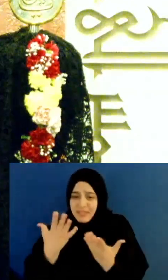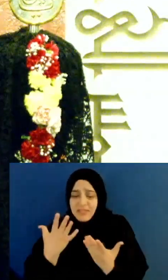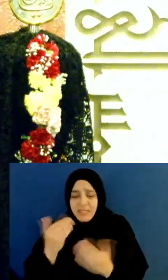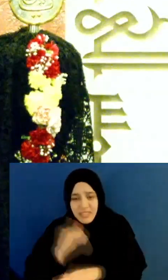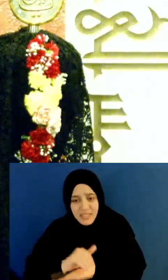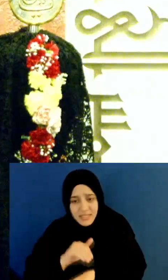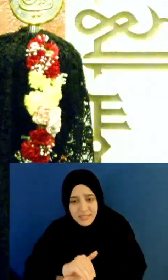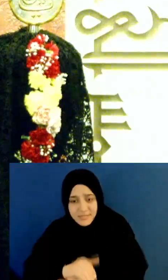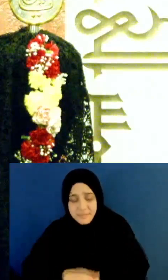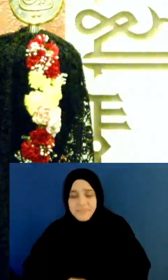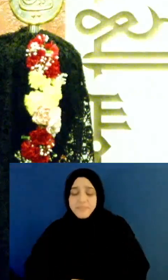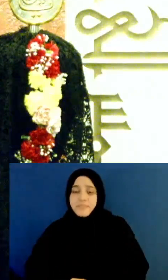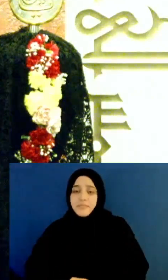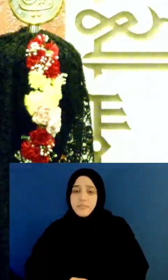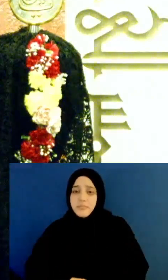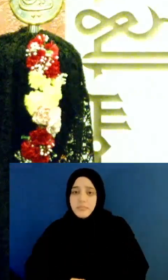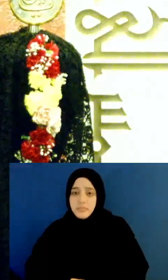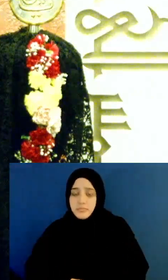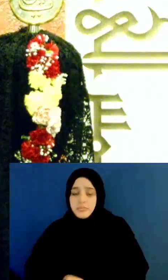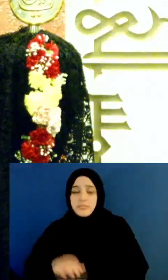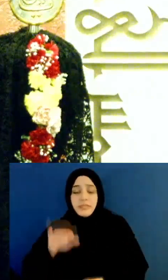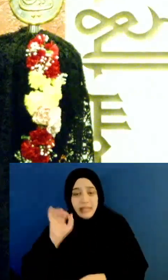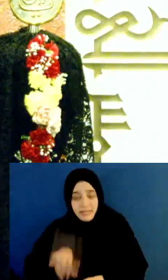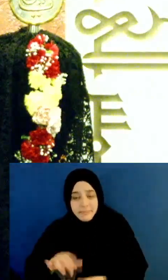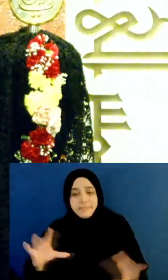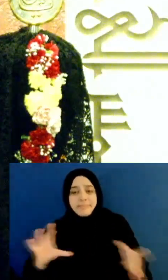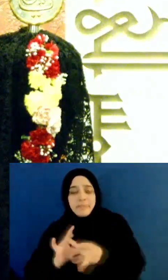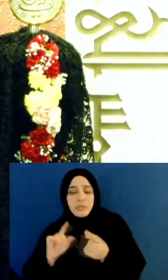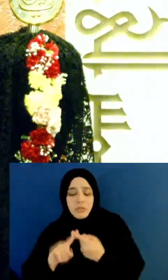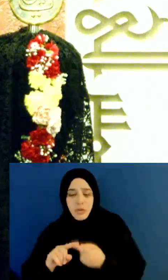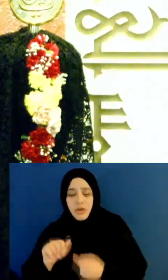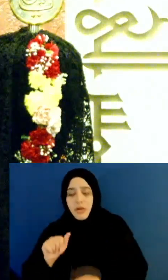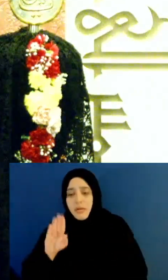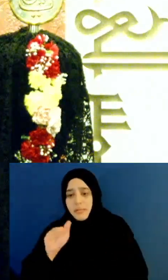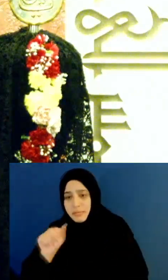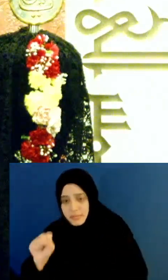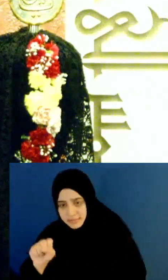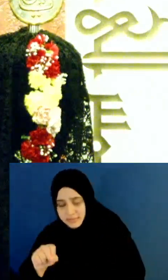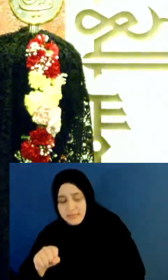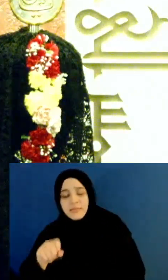Hashim, Abbas, alayhi afdalu salatu wa aska salam.